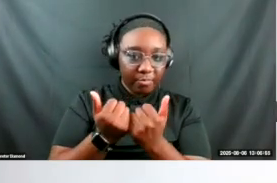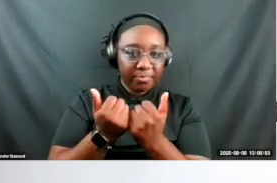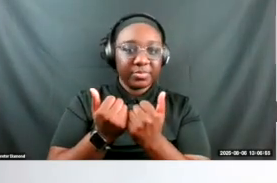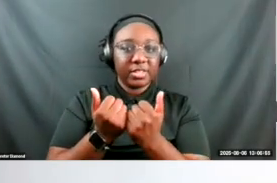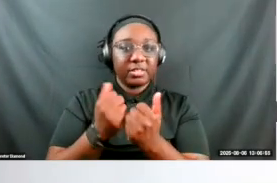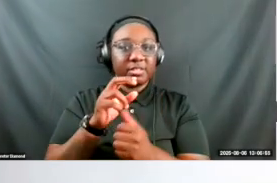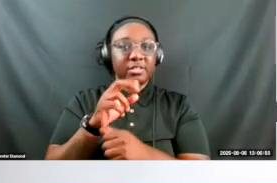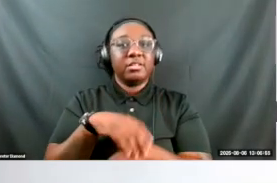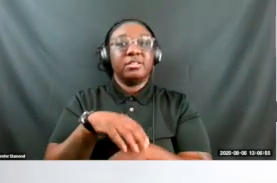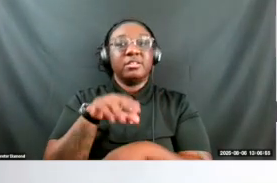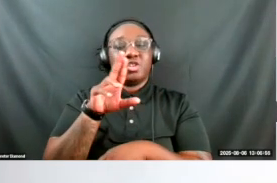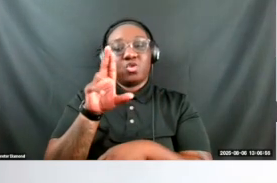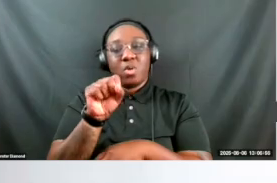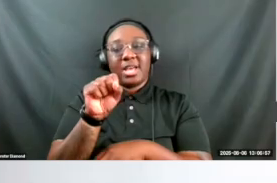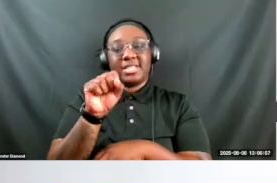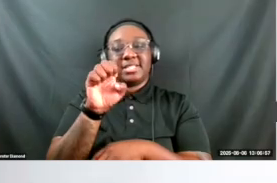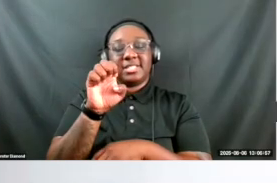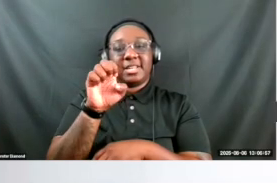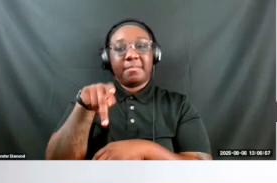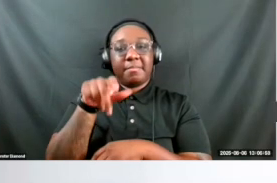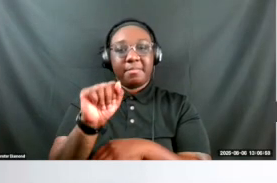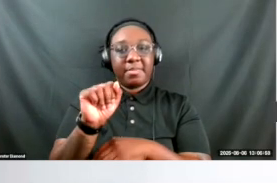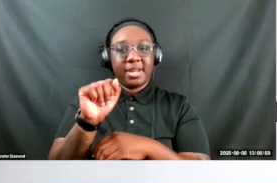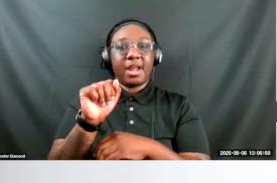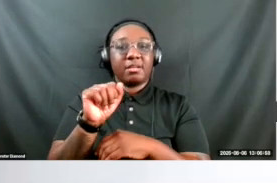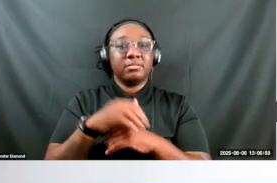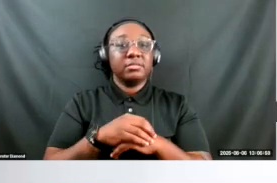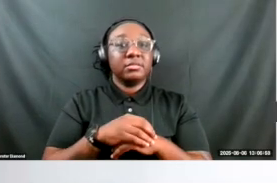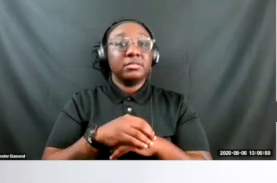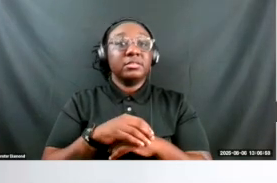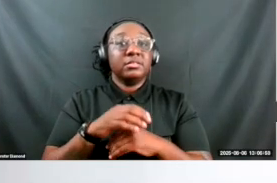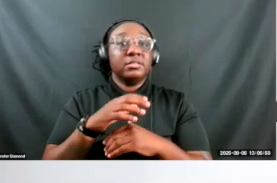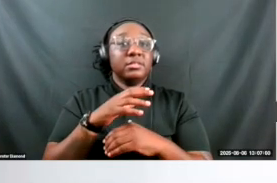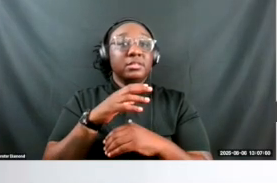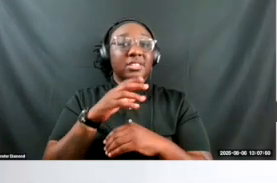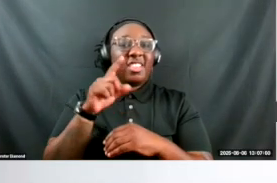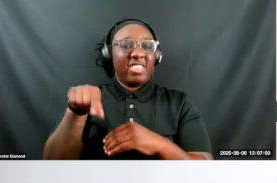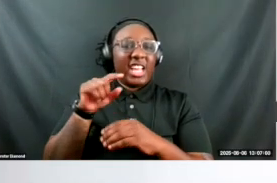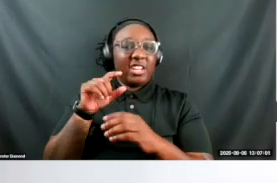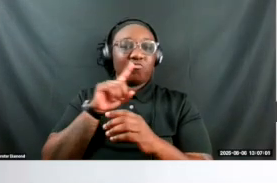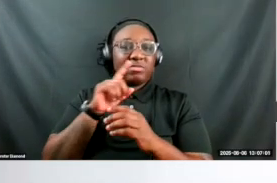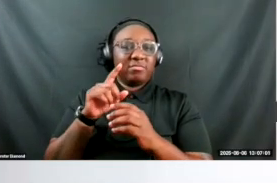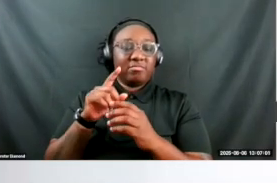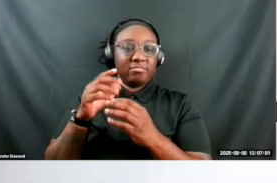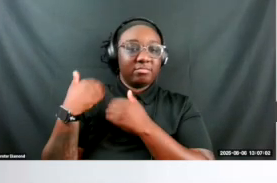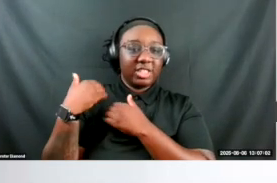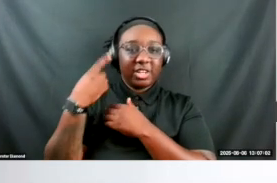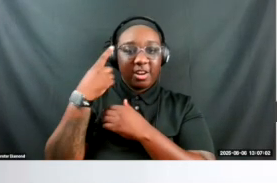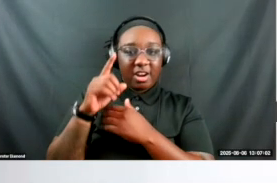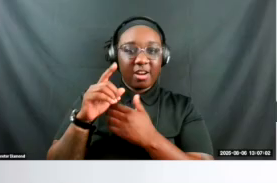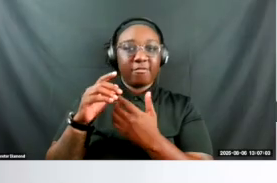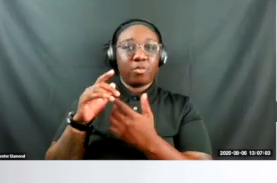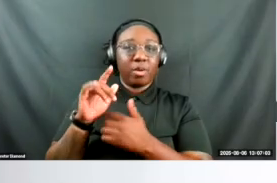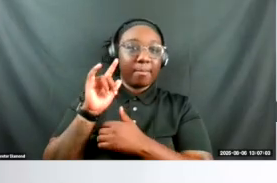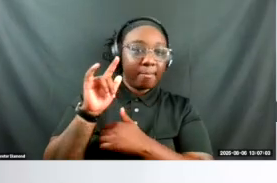the U.S. EPA has authority over interstate sources such as trains, airplanes, and ocean-going vessels. CARB has